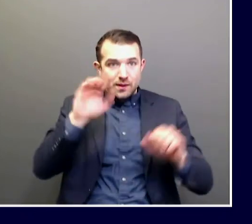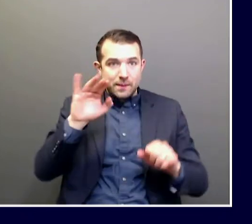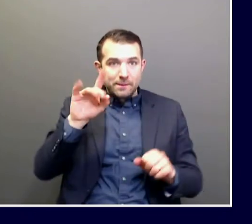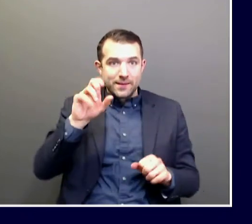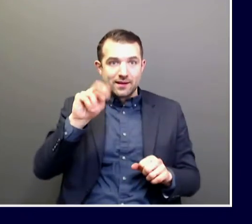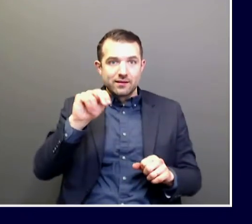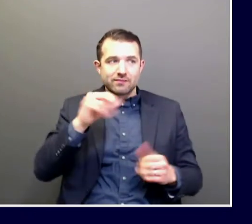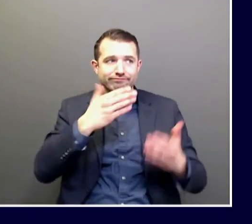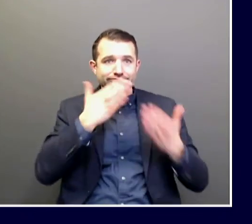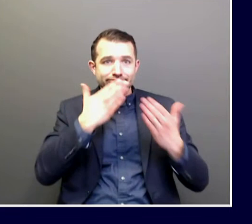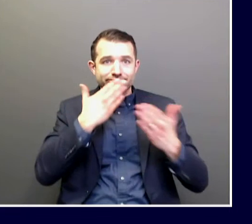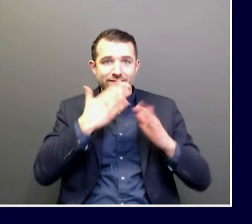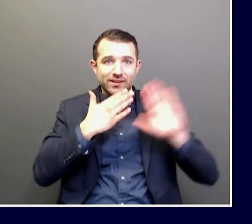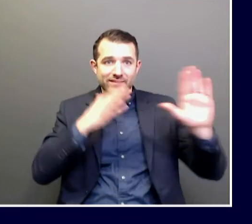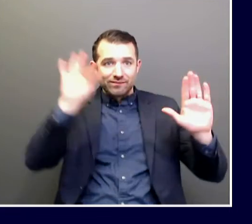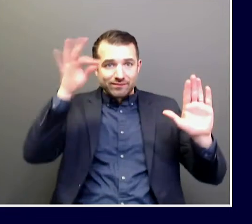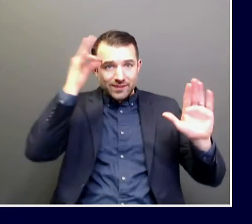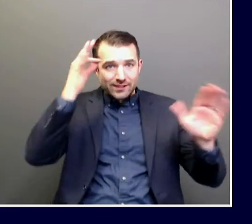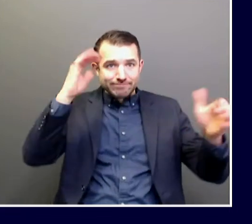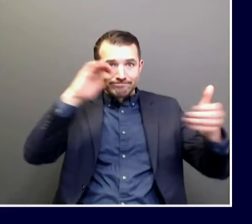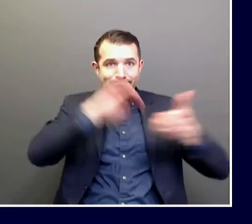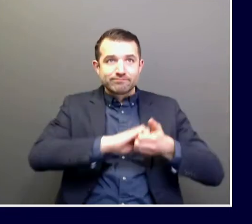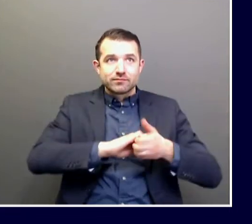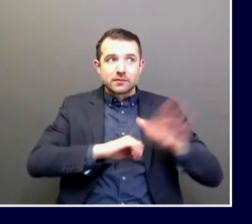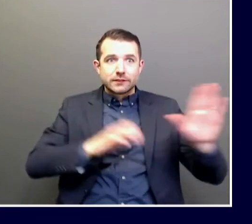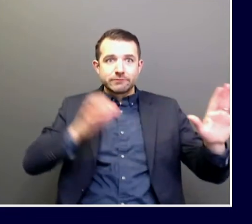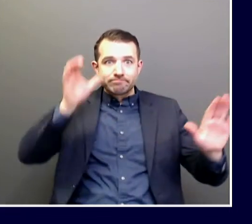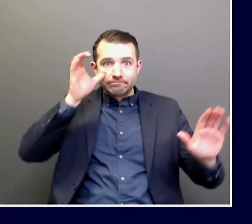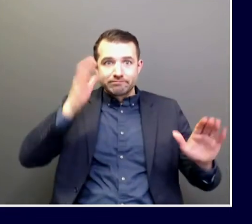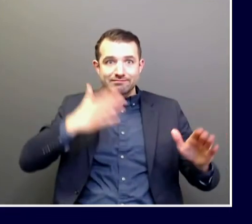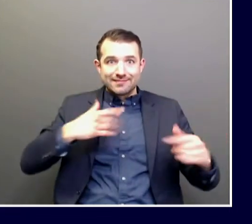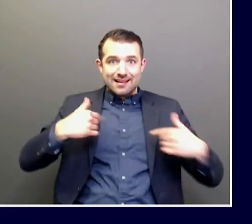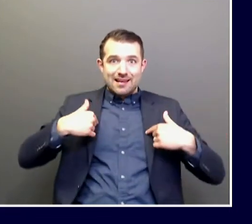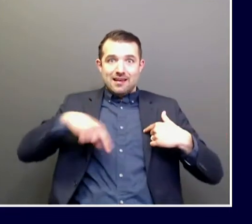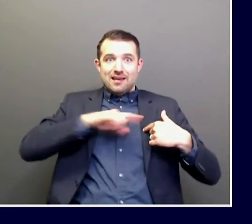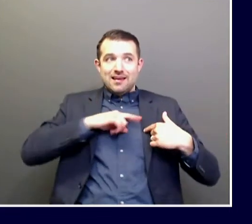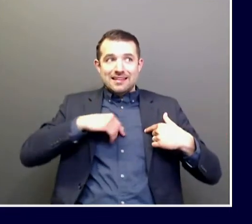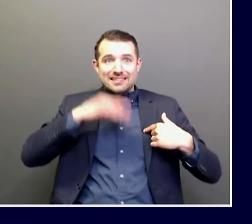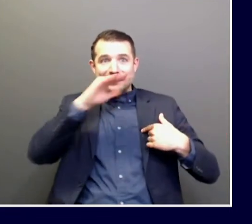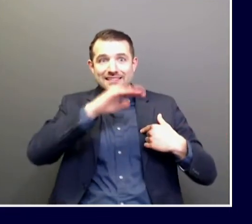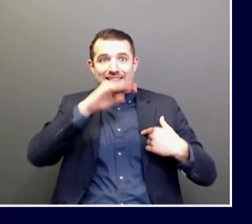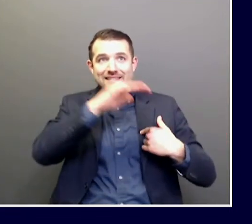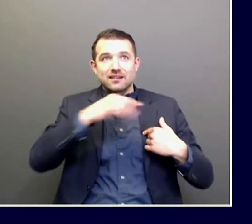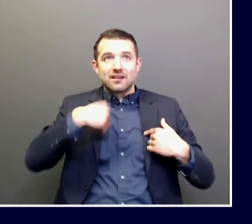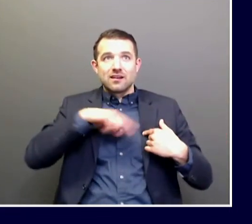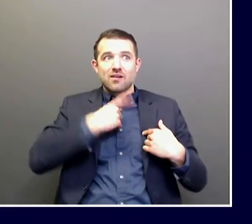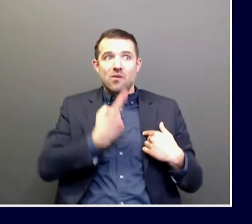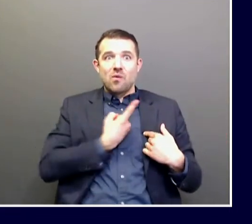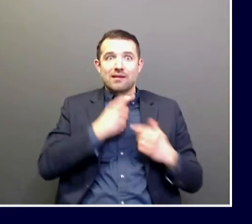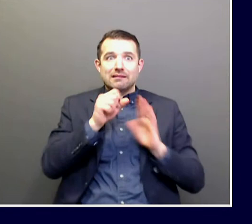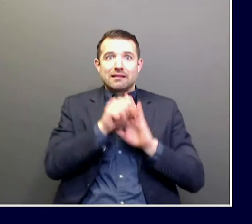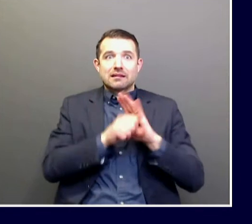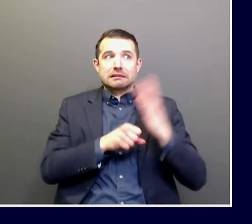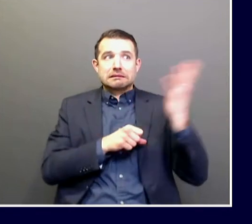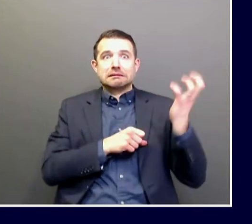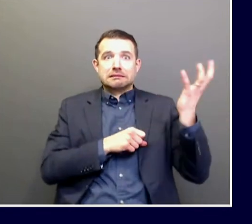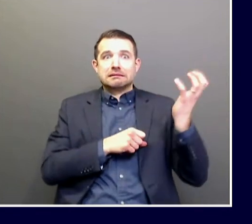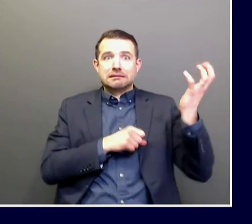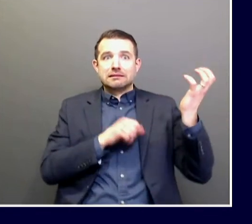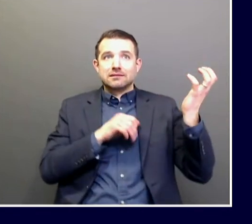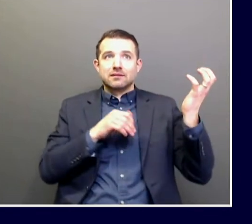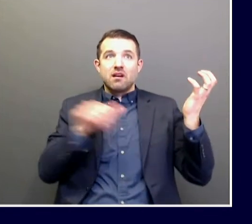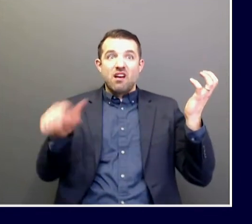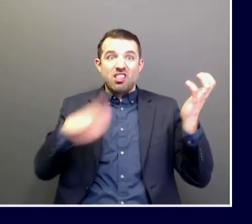trying to figure out with Maine and other states, because we're not the only state with this concern, how they adjust this going forward. The